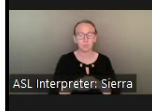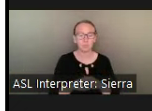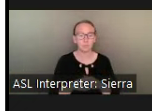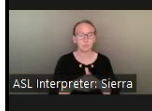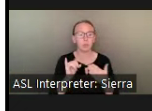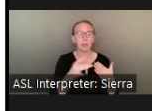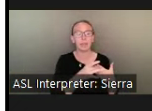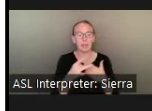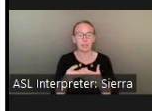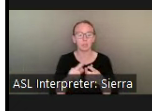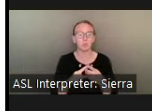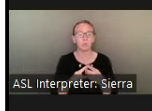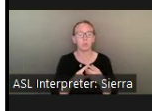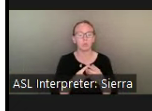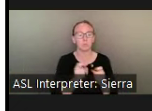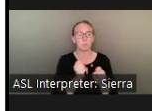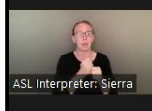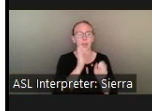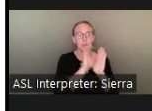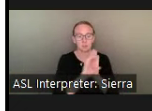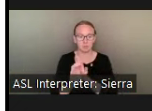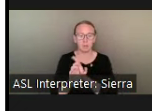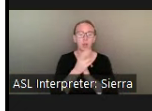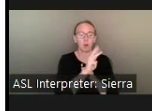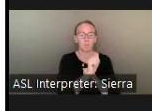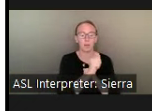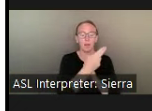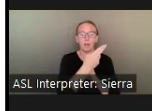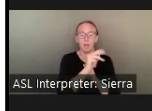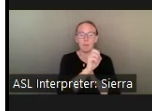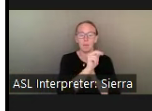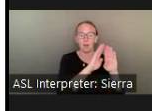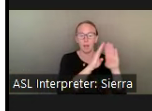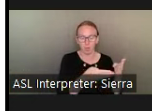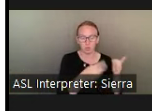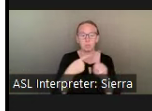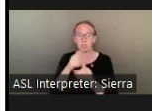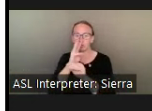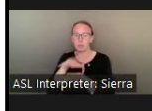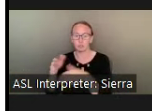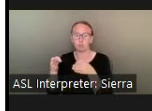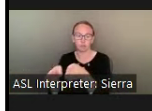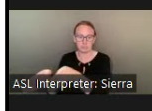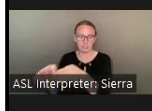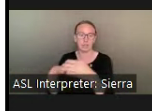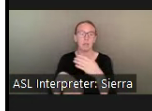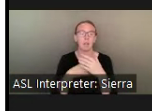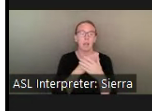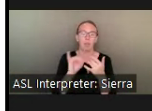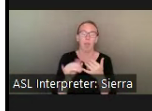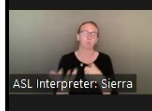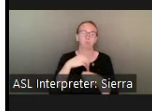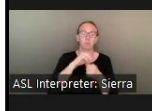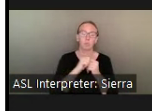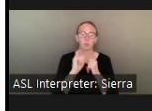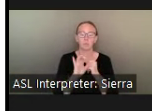making of having the Irma Haven house and the River Street and kind of talking with Castle in a way. And these are all a mixture of